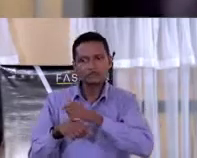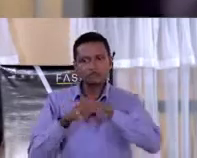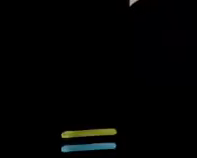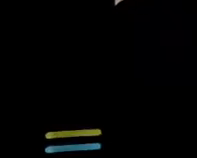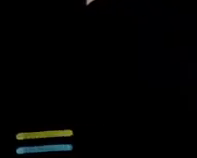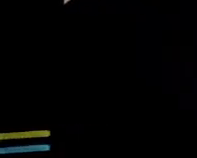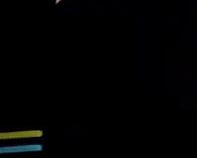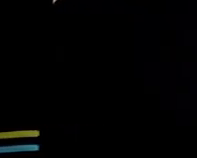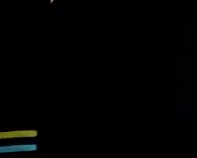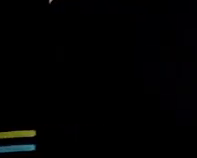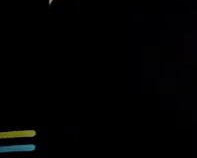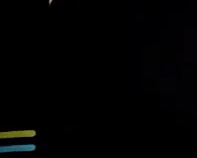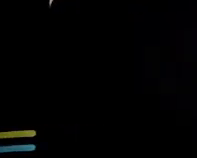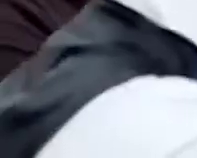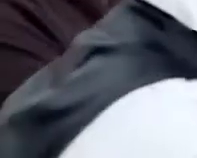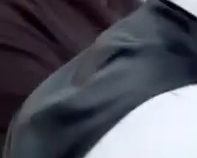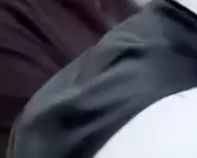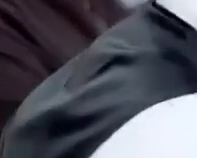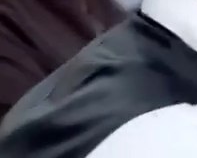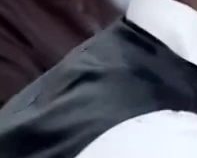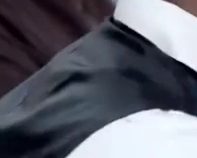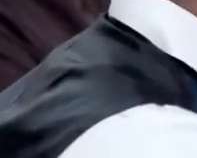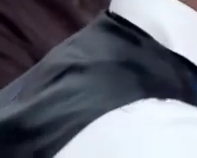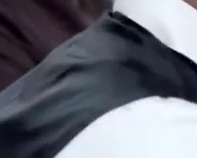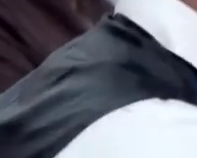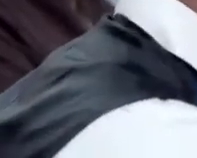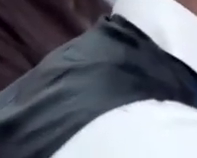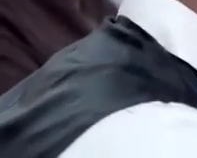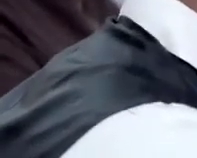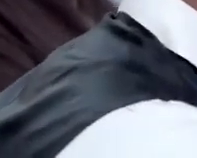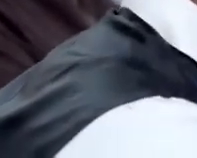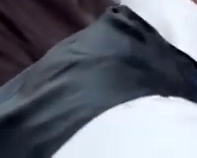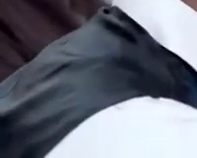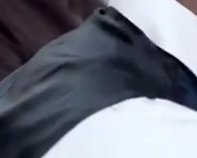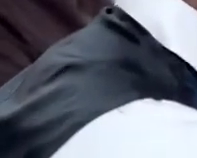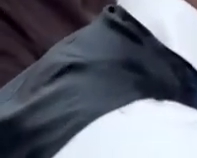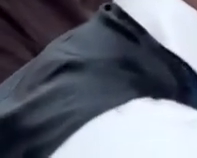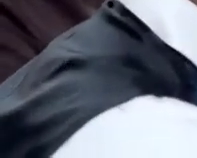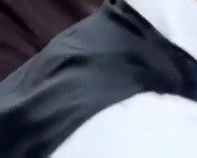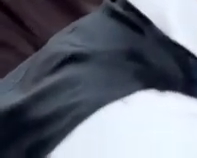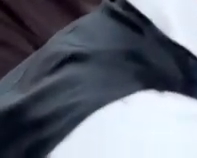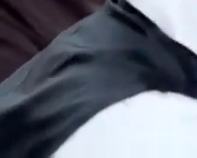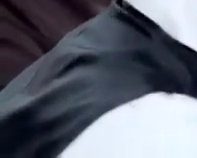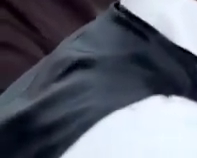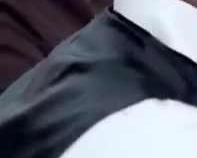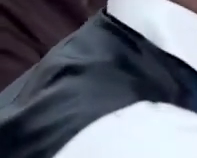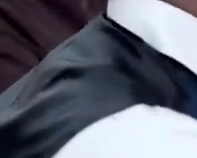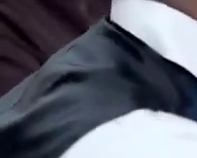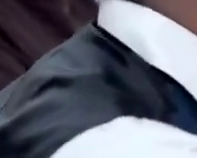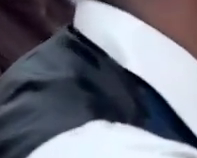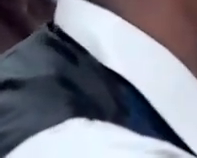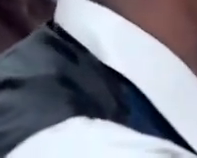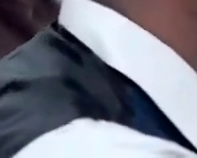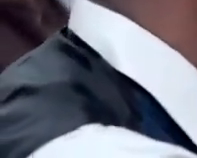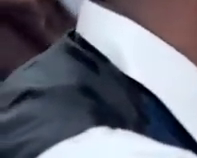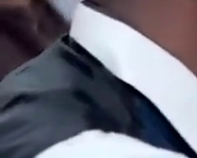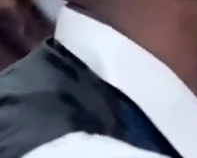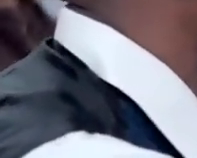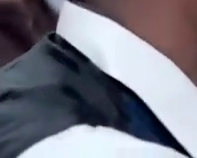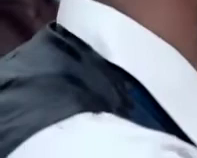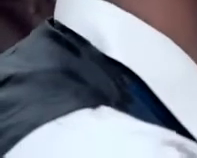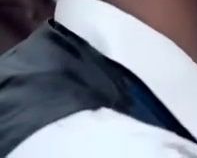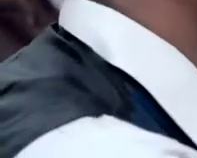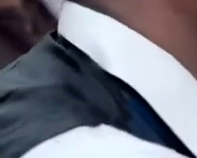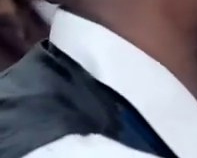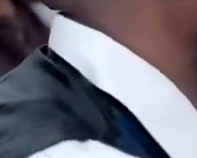shortcoming. Okay, so one thing I just want to share on Trinidad and Tobago fashion